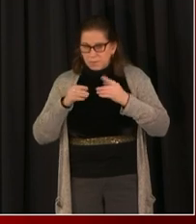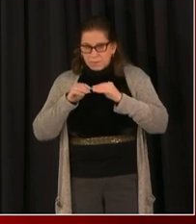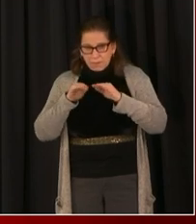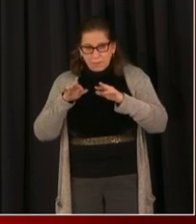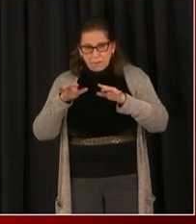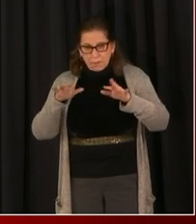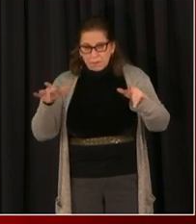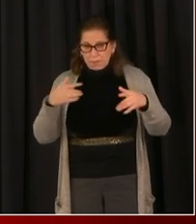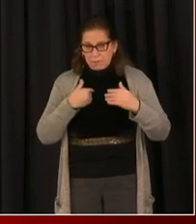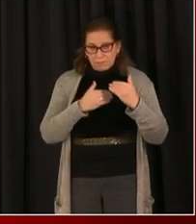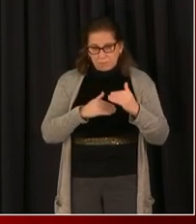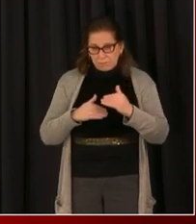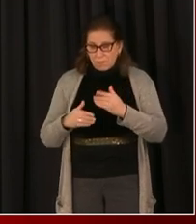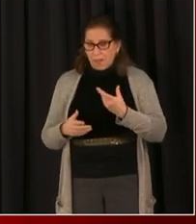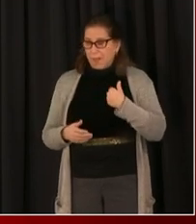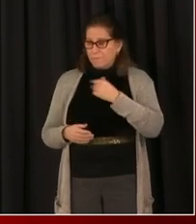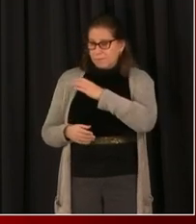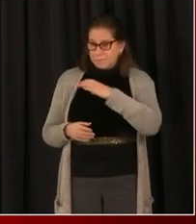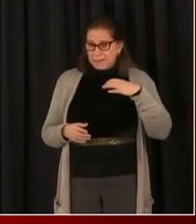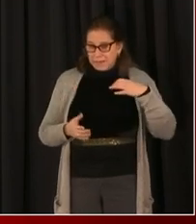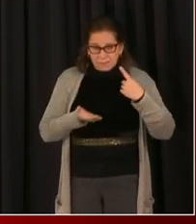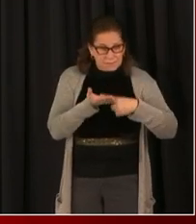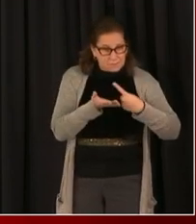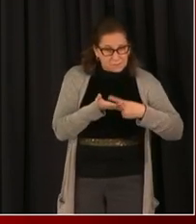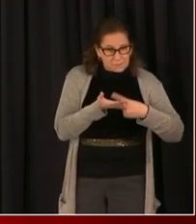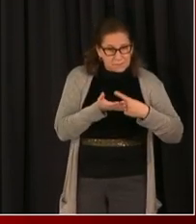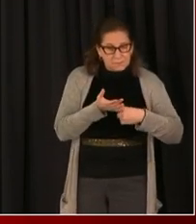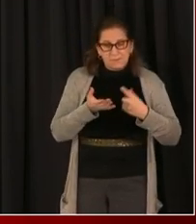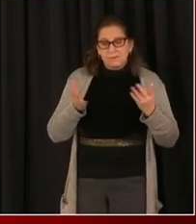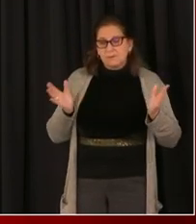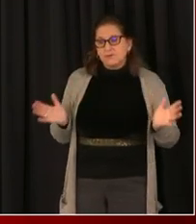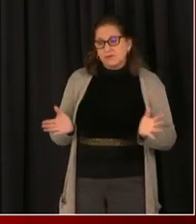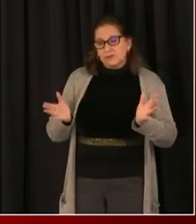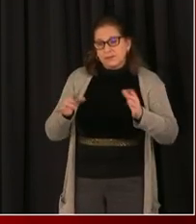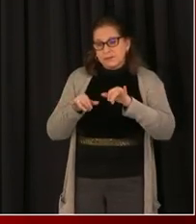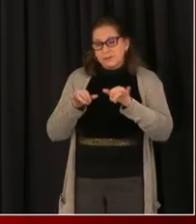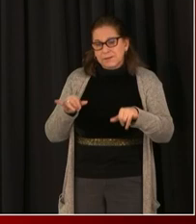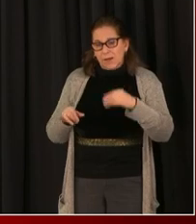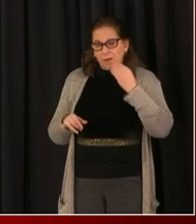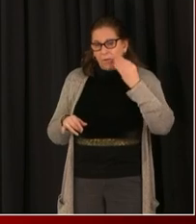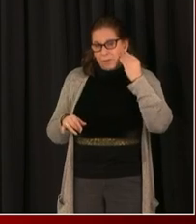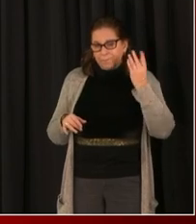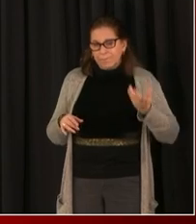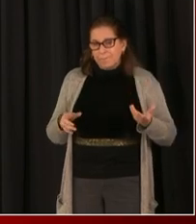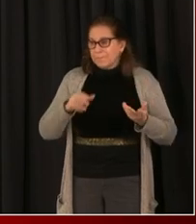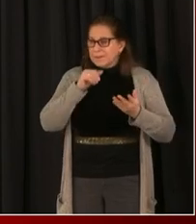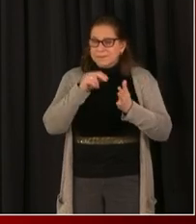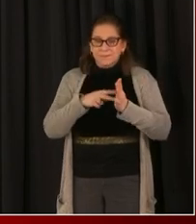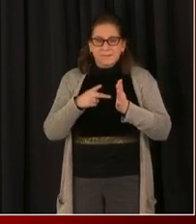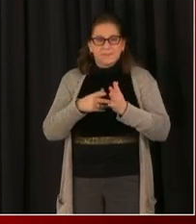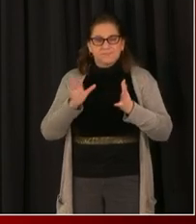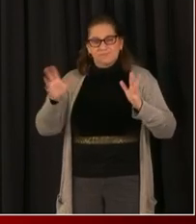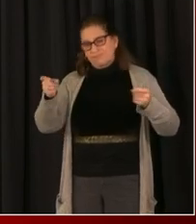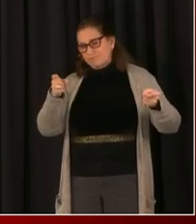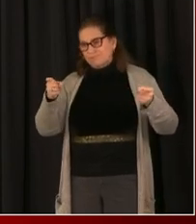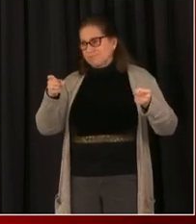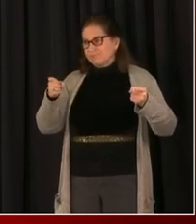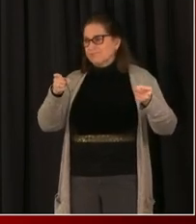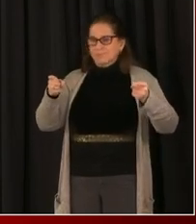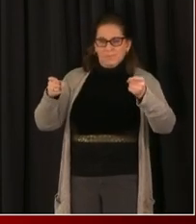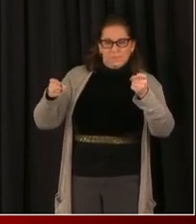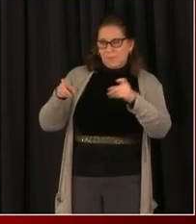stay-at-home posture, but that would not necessarily be widely acceptable by the residents